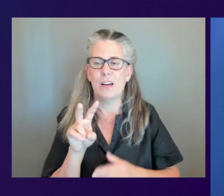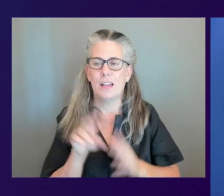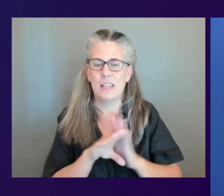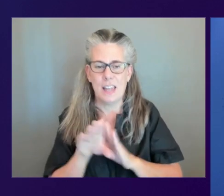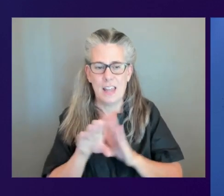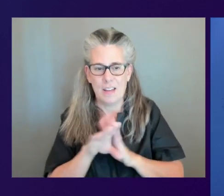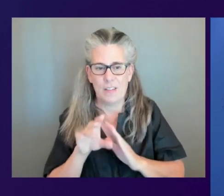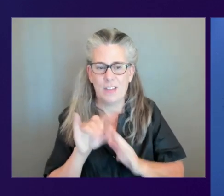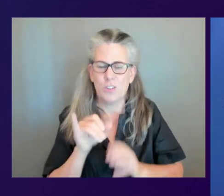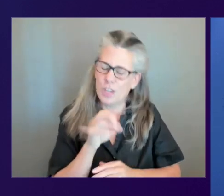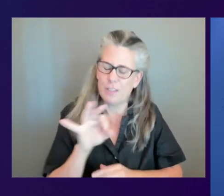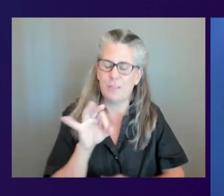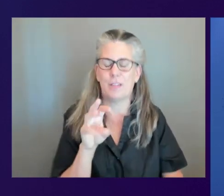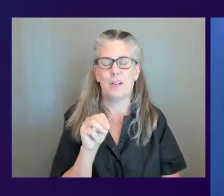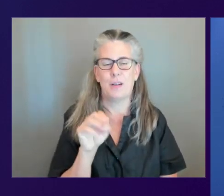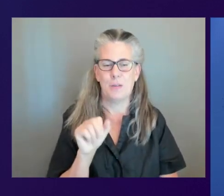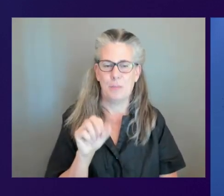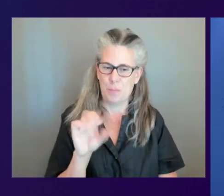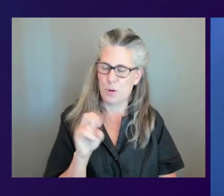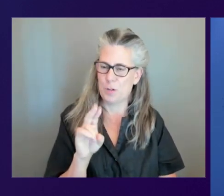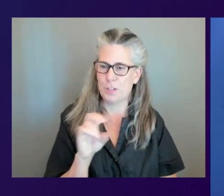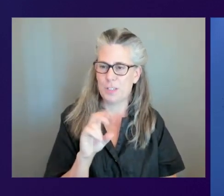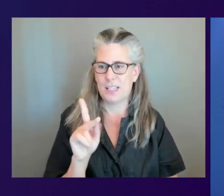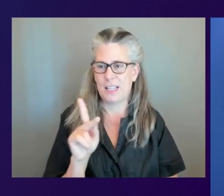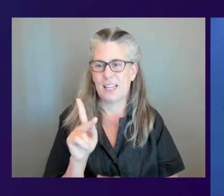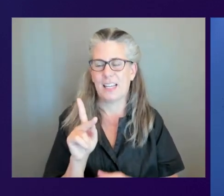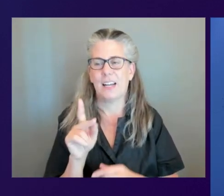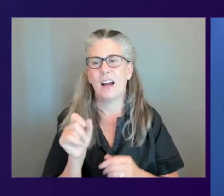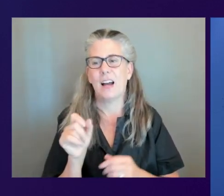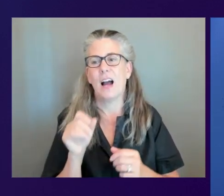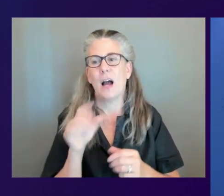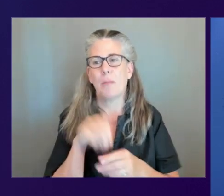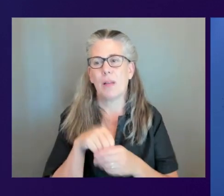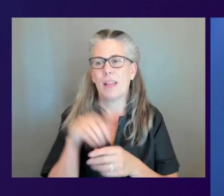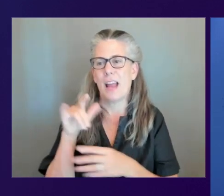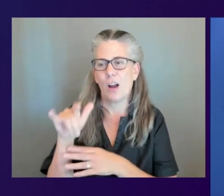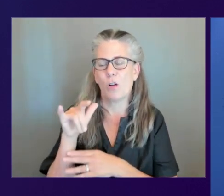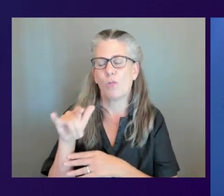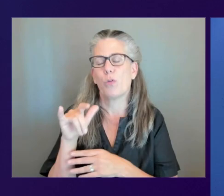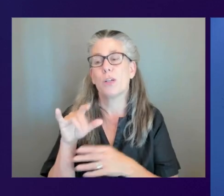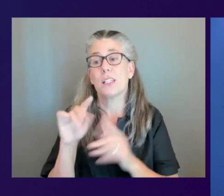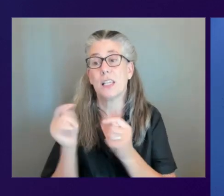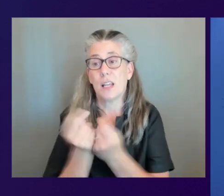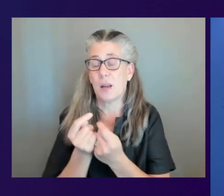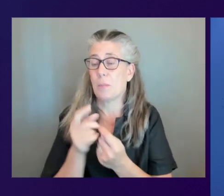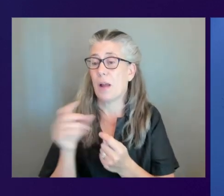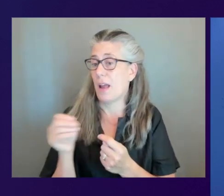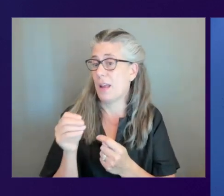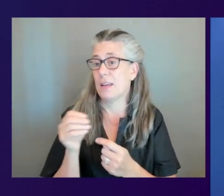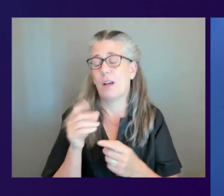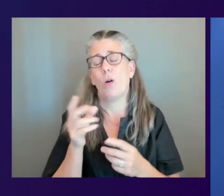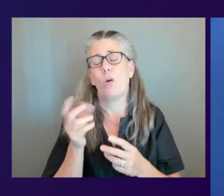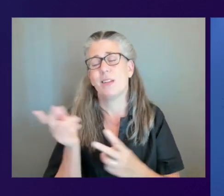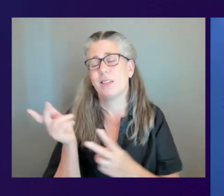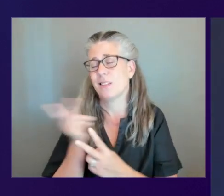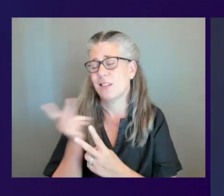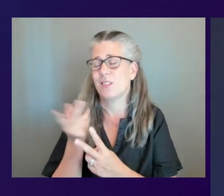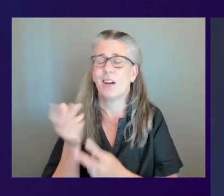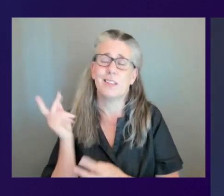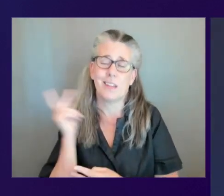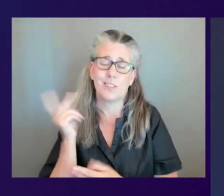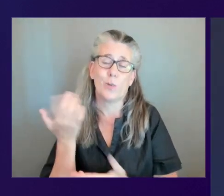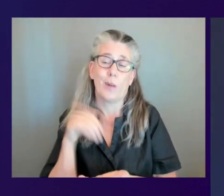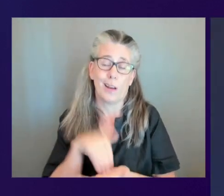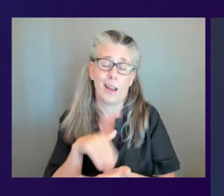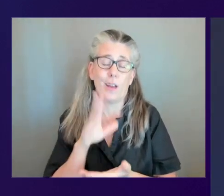our Department of Defense Air Force team, and I know you're probably saying, oh, it's Jeff and AM again. They're going to be talking about Degrassi and the